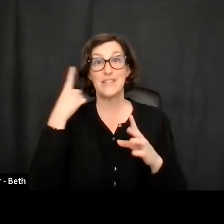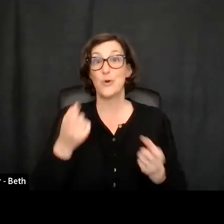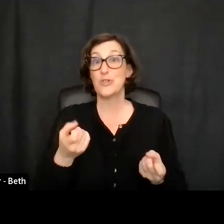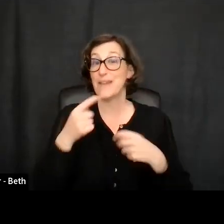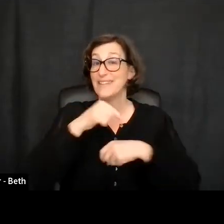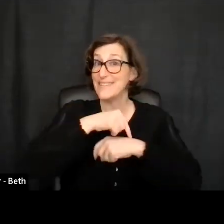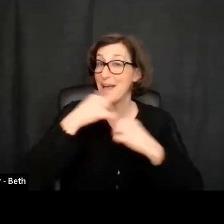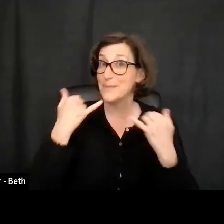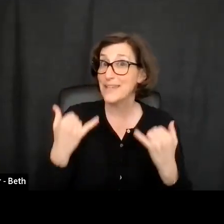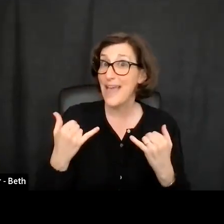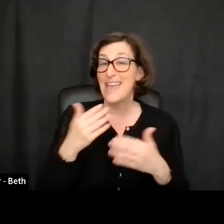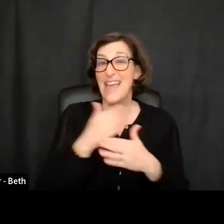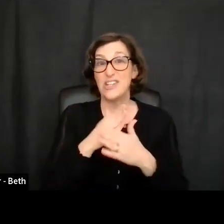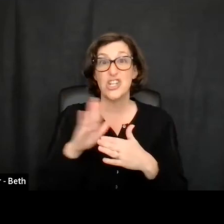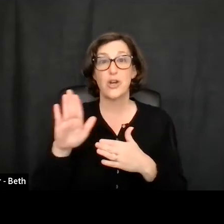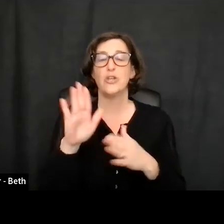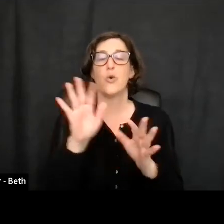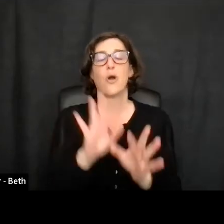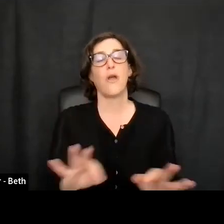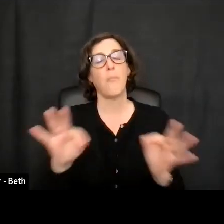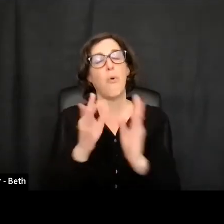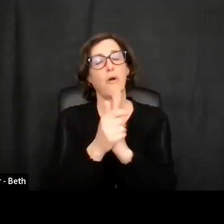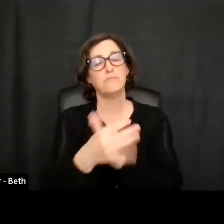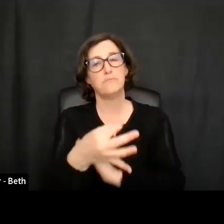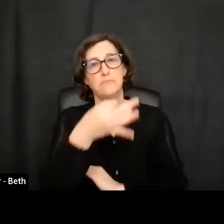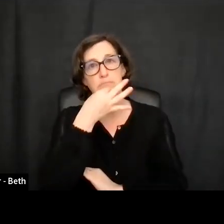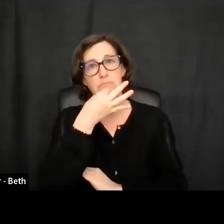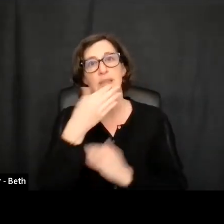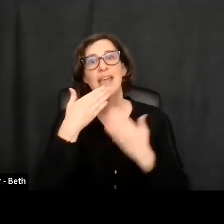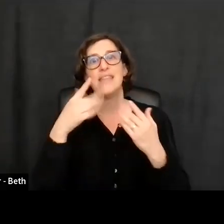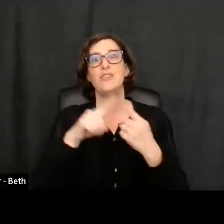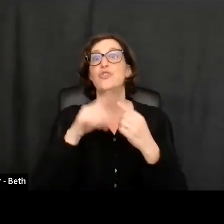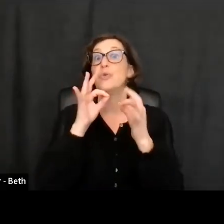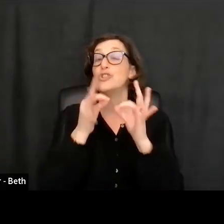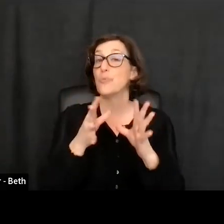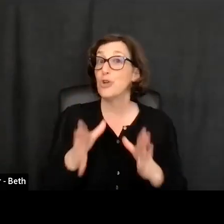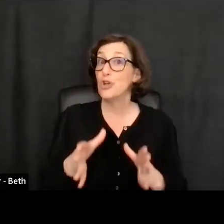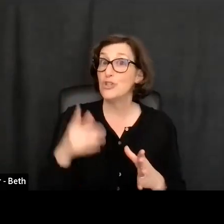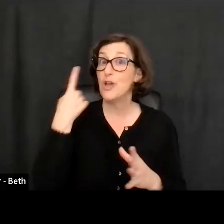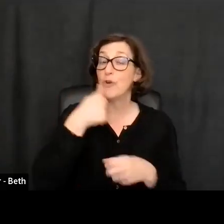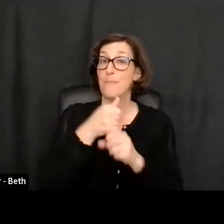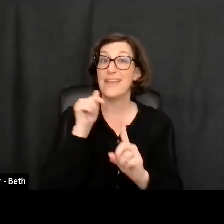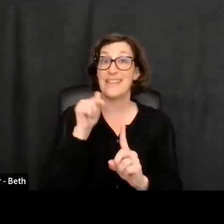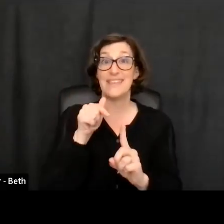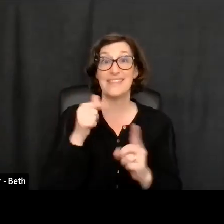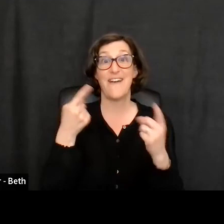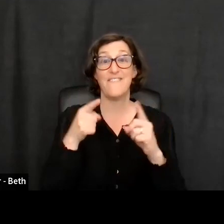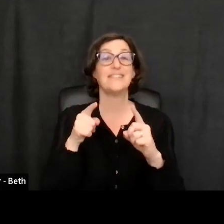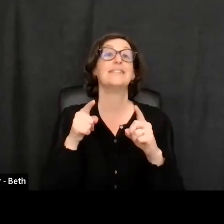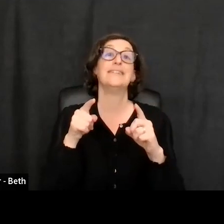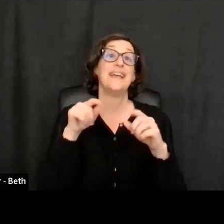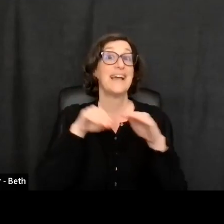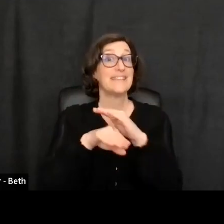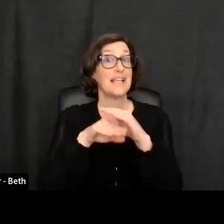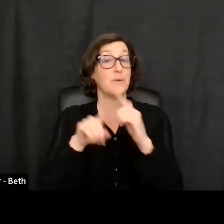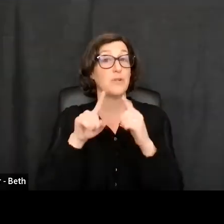today and sharing their valuable expertise. Thank you to our interpreters, for making this event accessible to